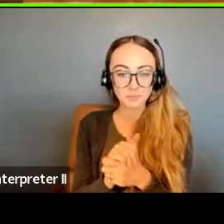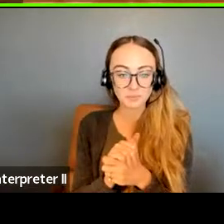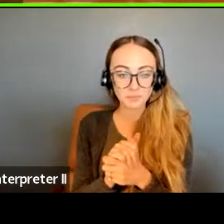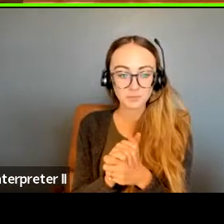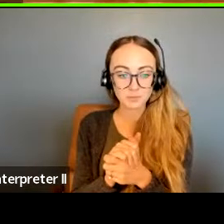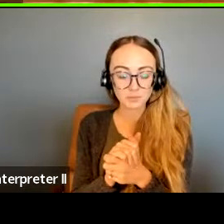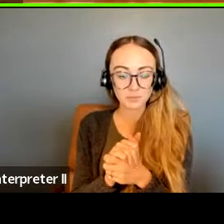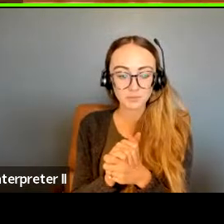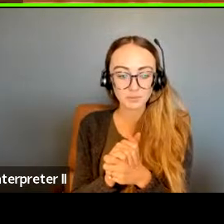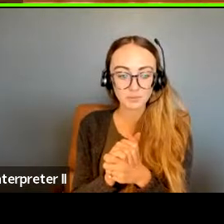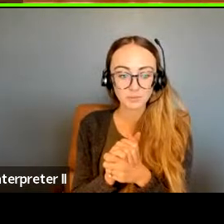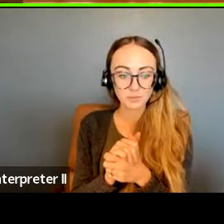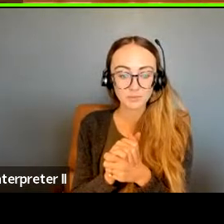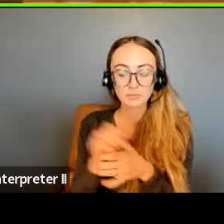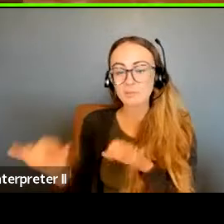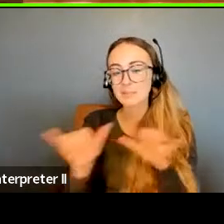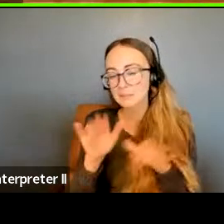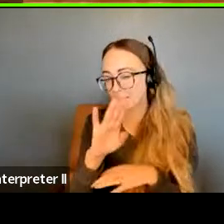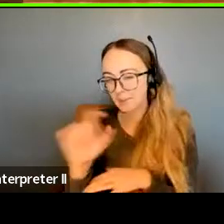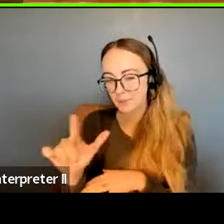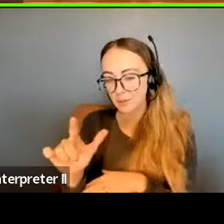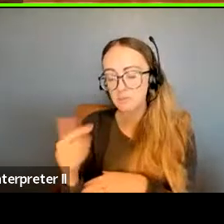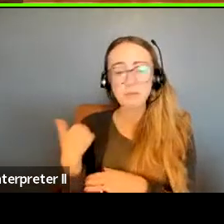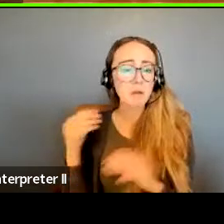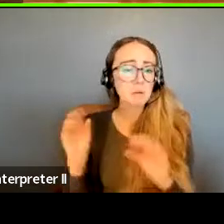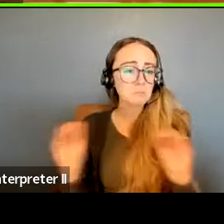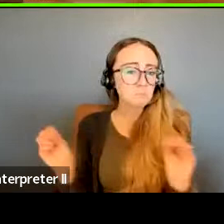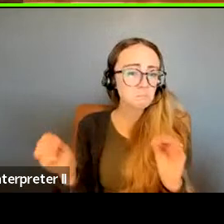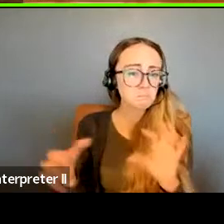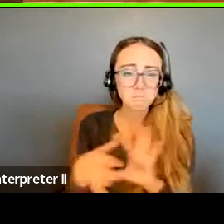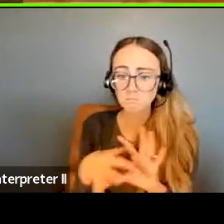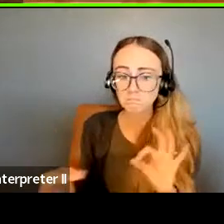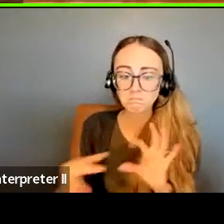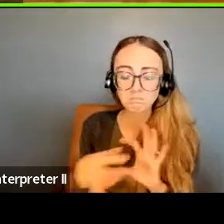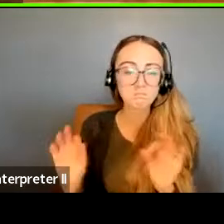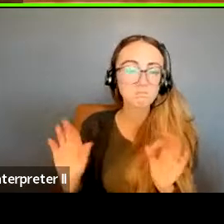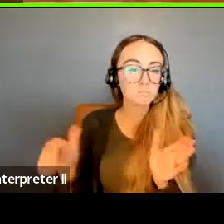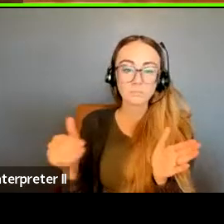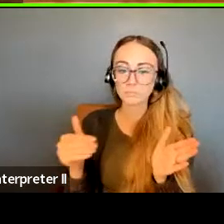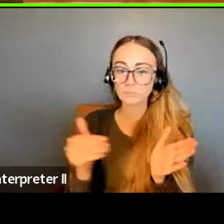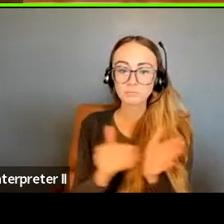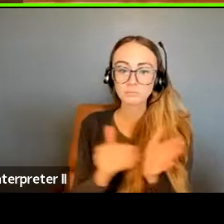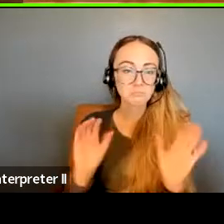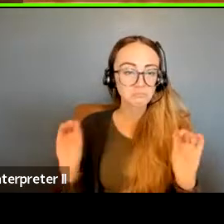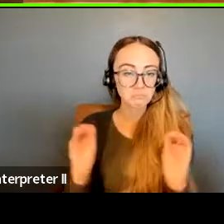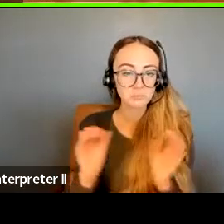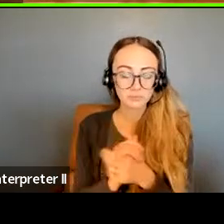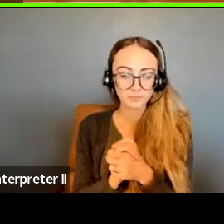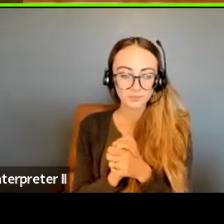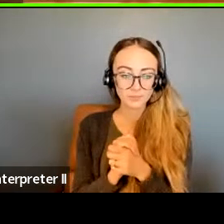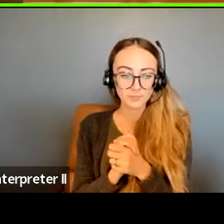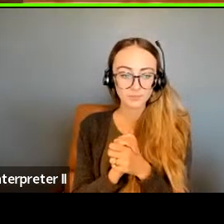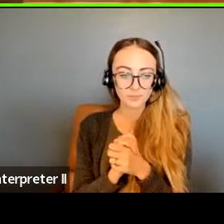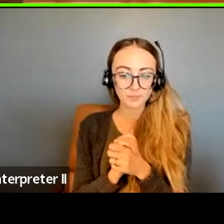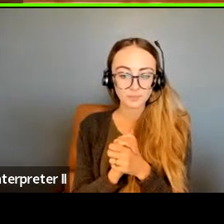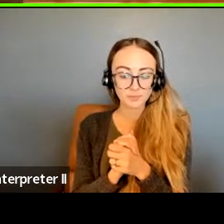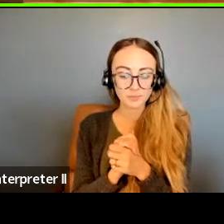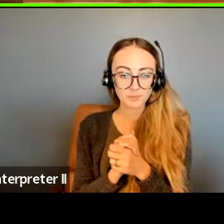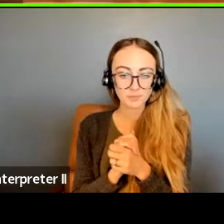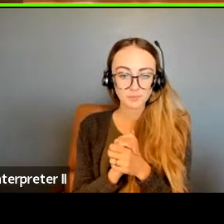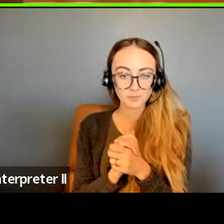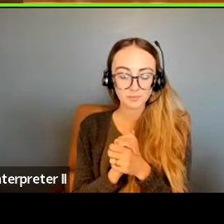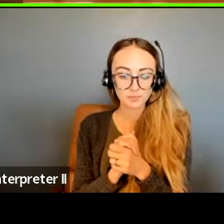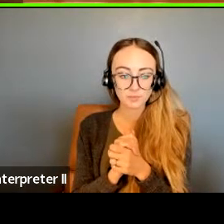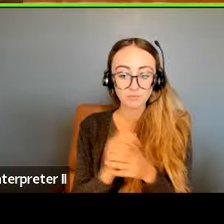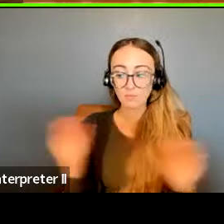28th, 2023. Substantially the same bill. The committee has received no testimony or comments in opposition to this